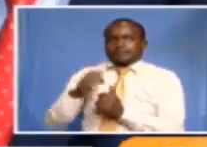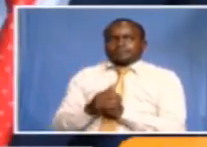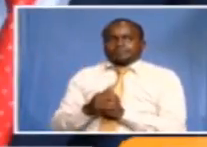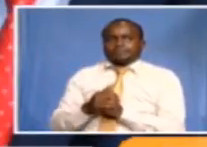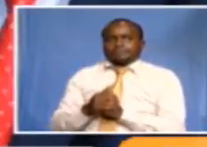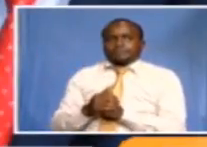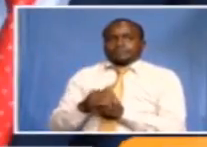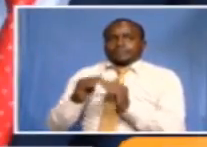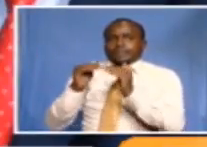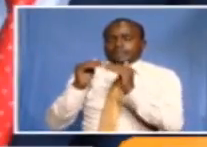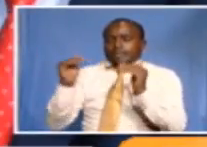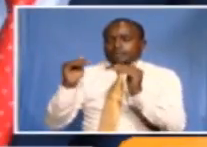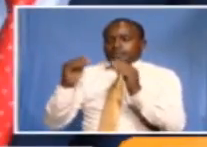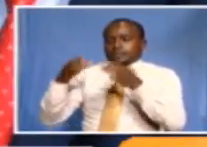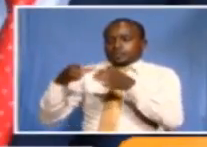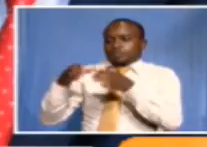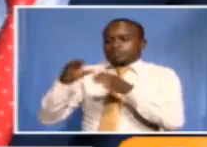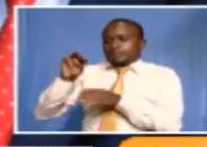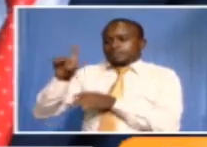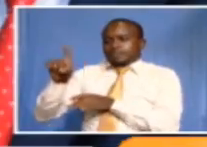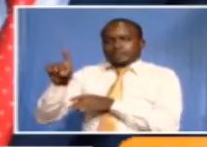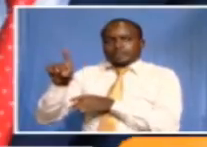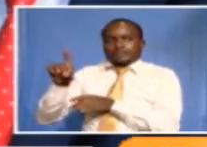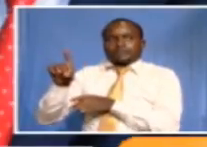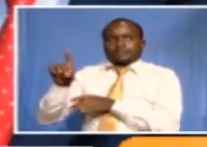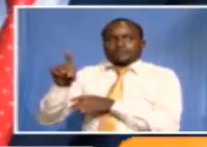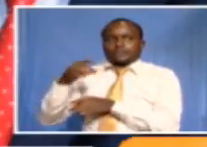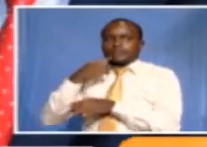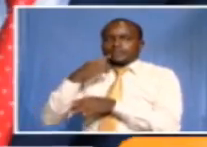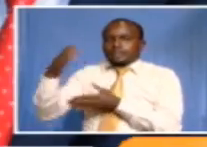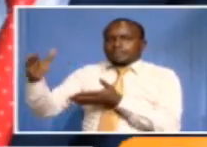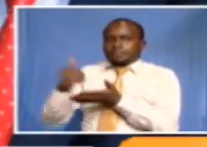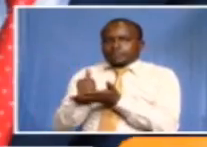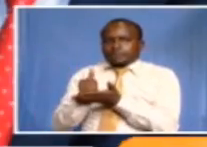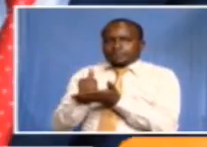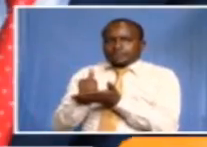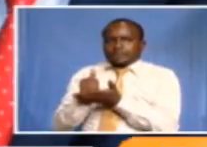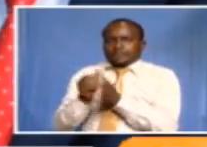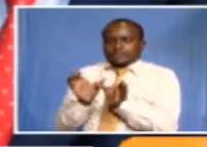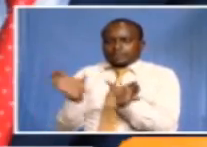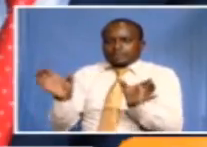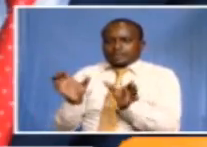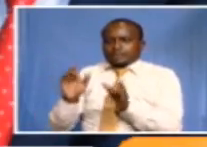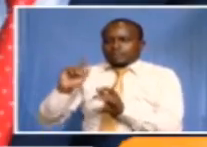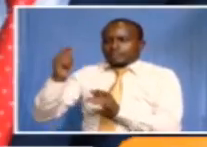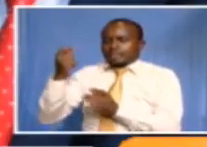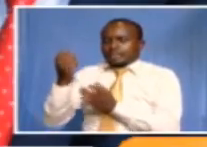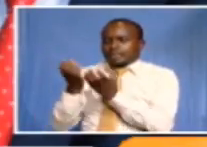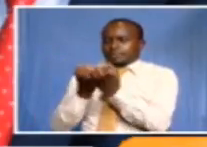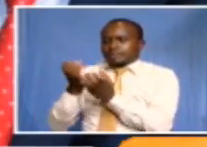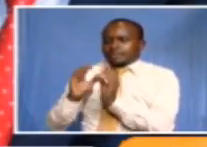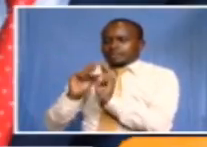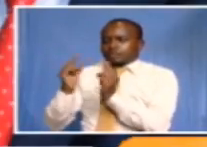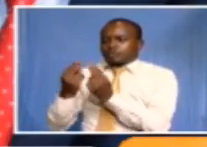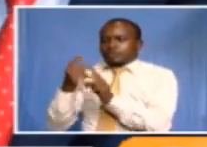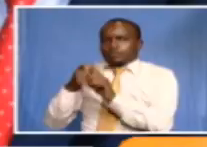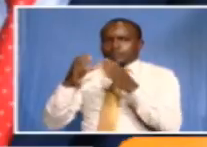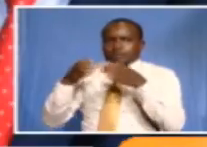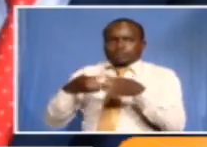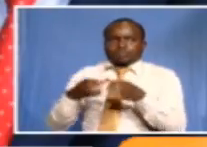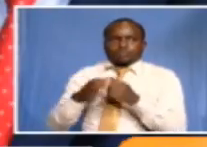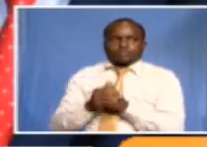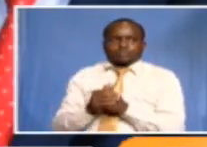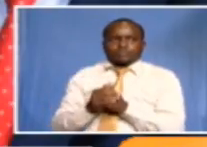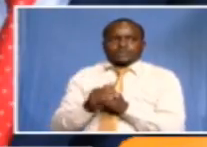newsrooms, Equity Group Managing Director James Mwangi said the appointment followed the separation of the Kenyan business unit from the group. Equity Bank